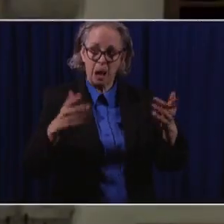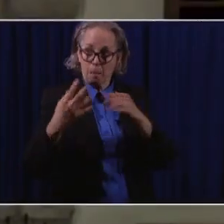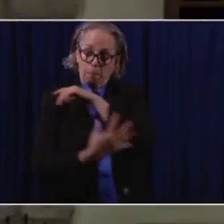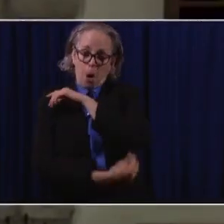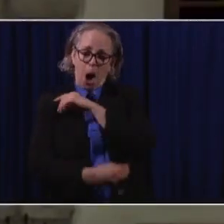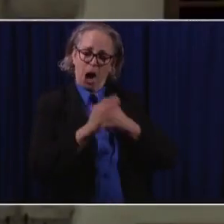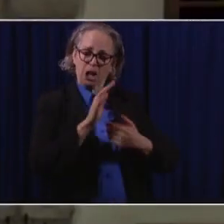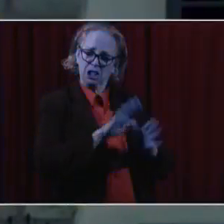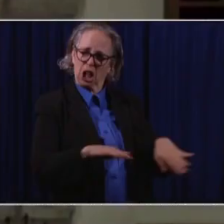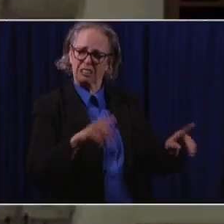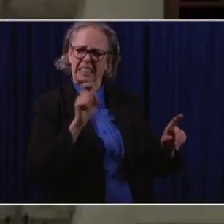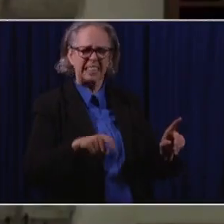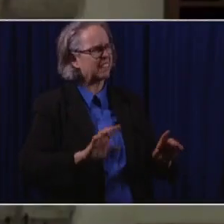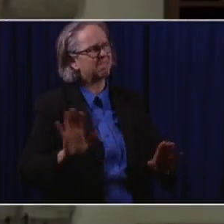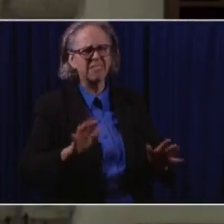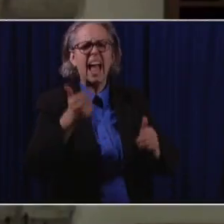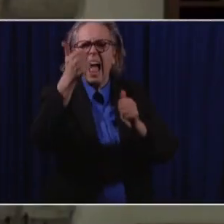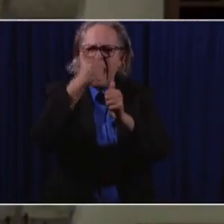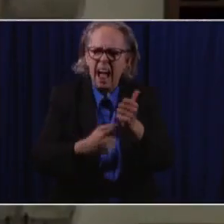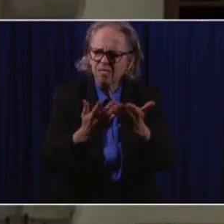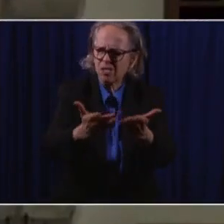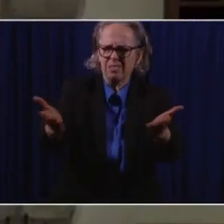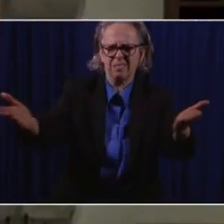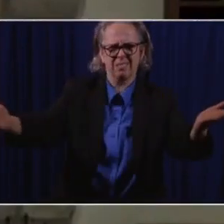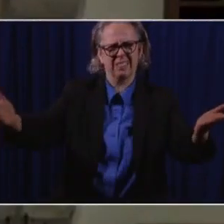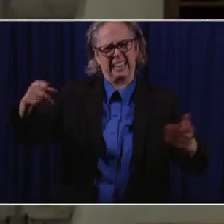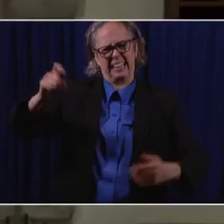the state just do better in school.